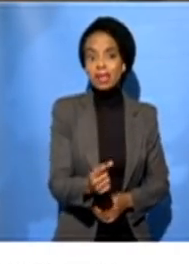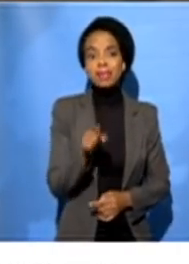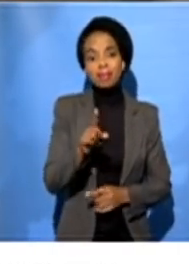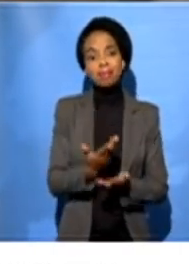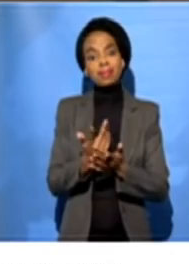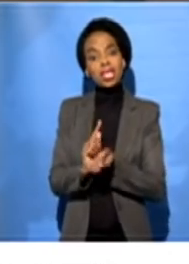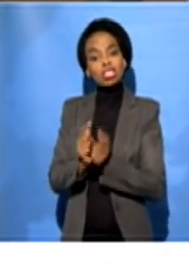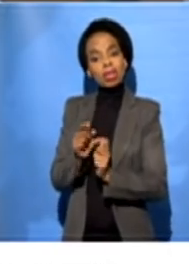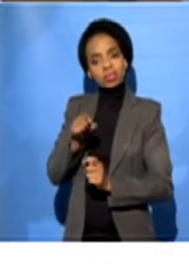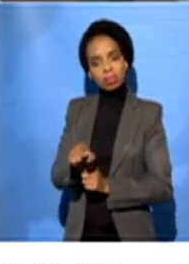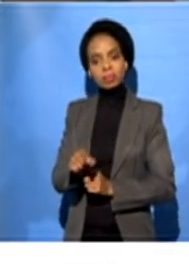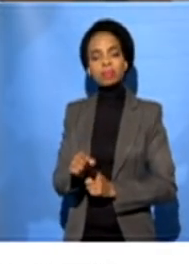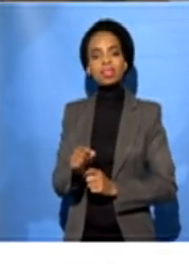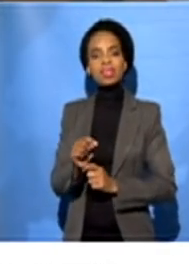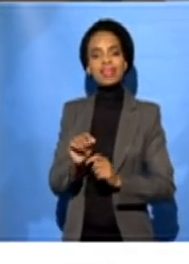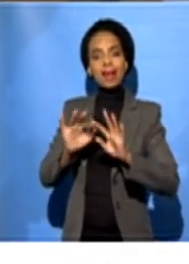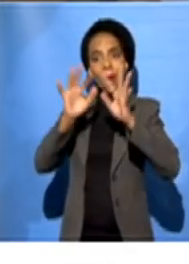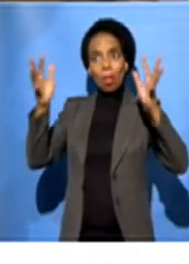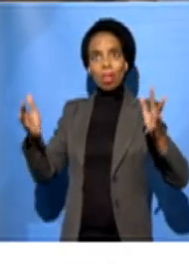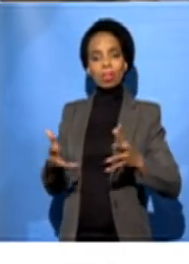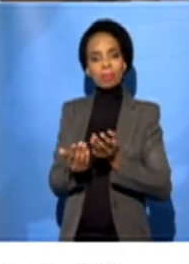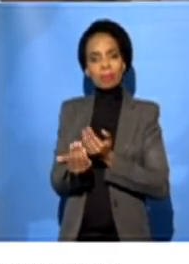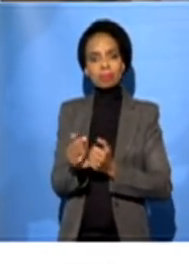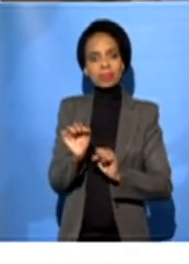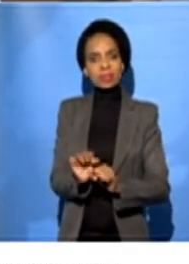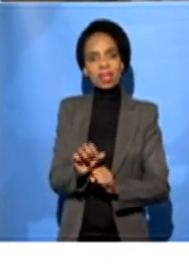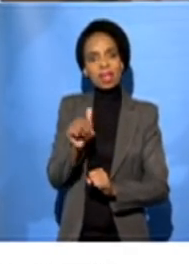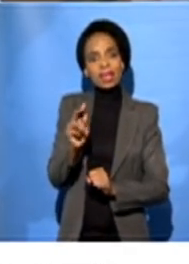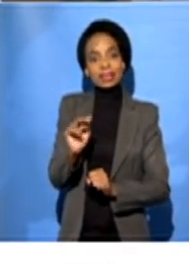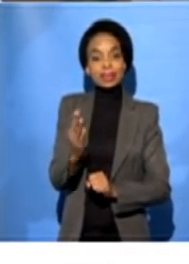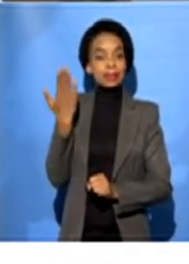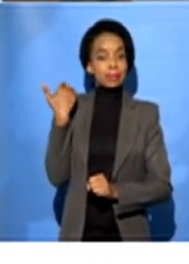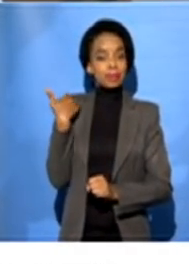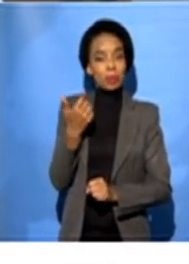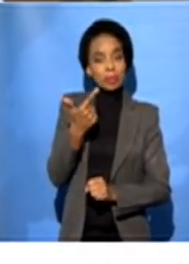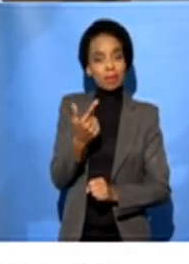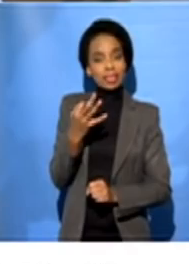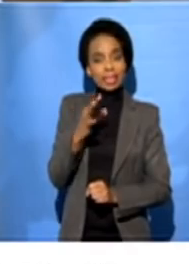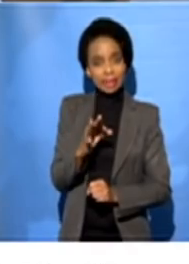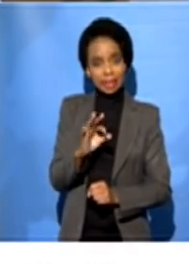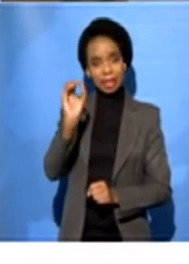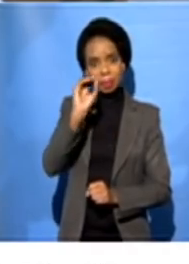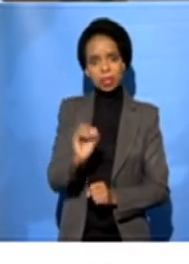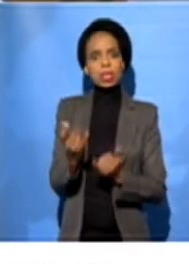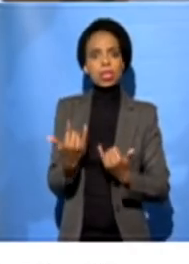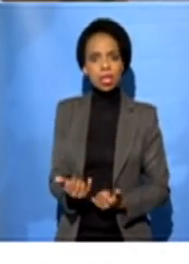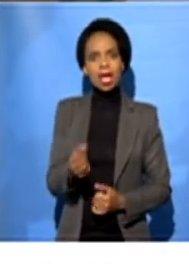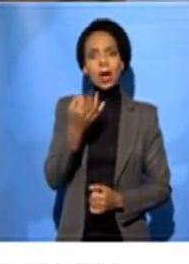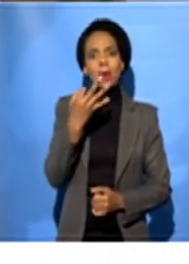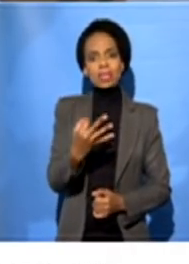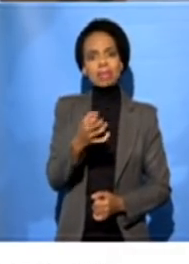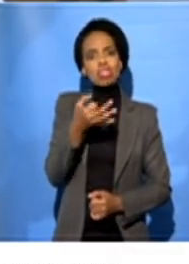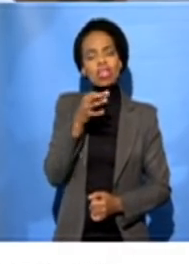whole picture of the election, the ANC used to have a support of about 73%. Now it has dropped to 67%. What